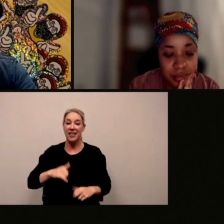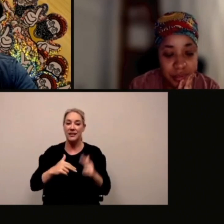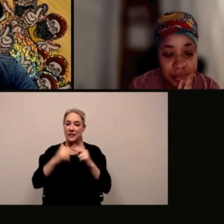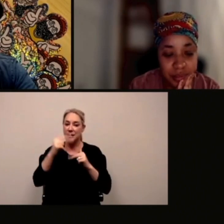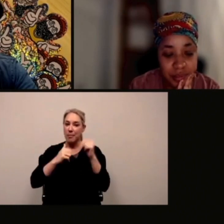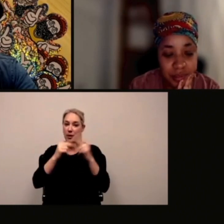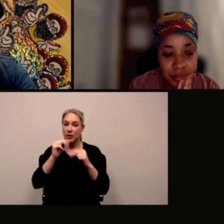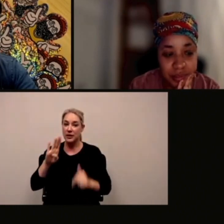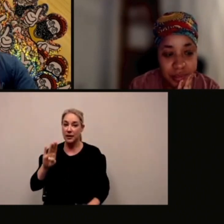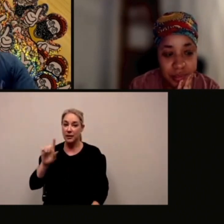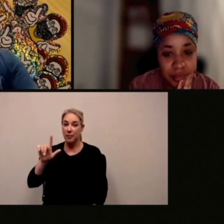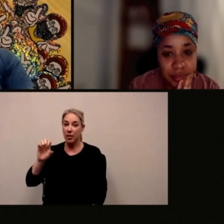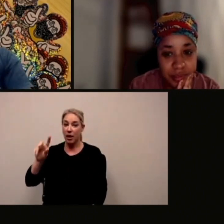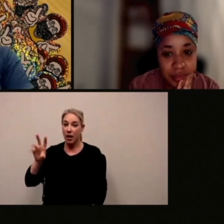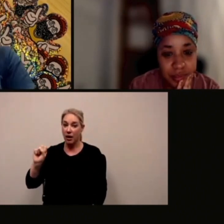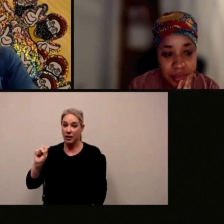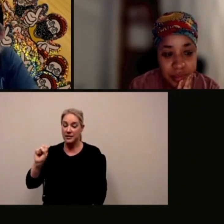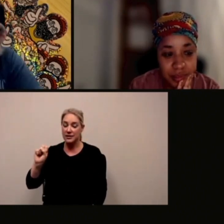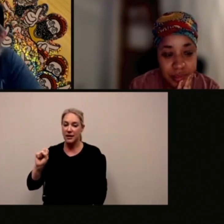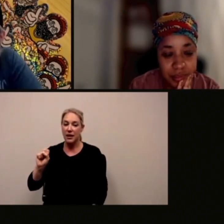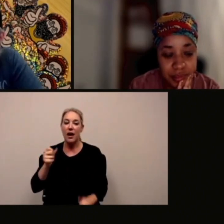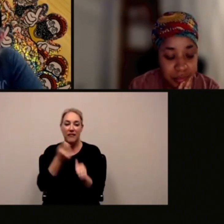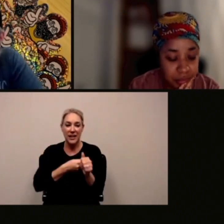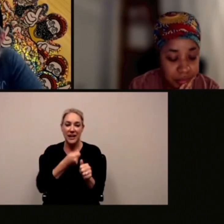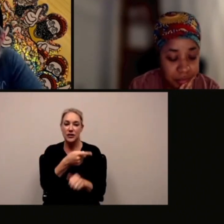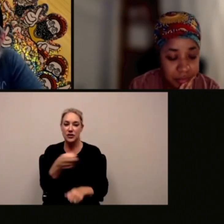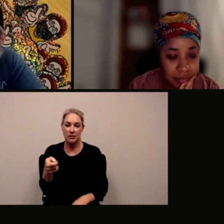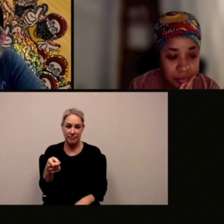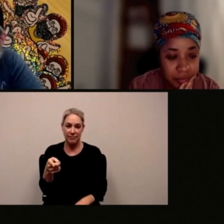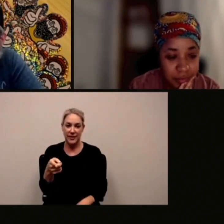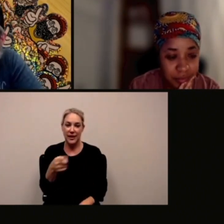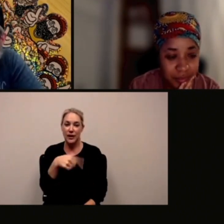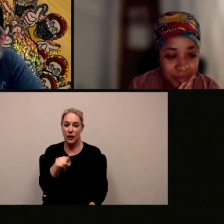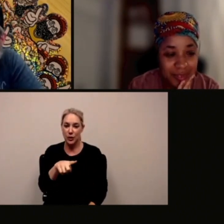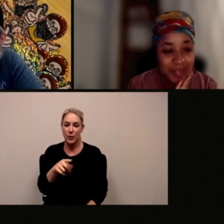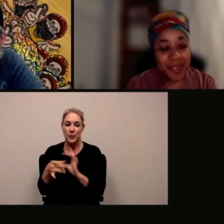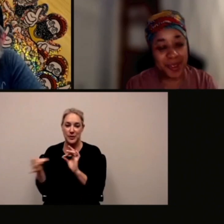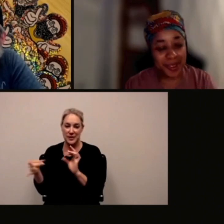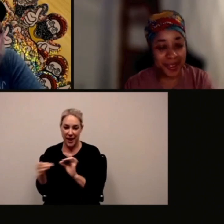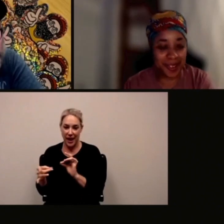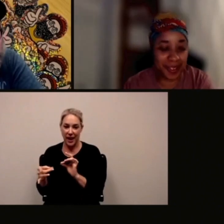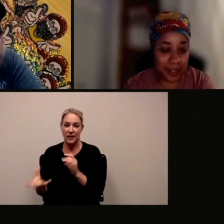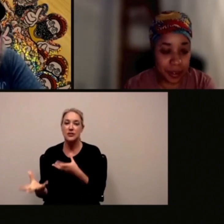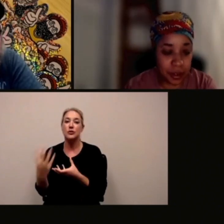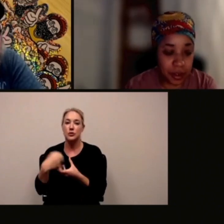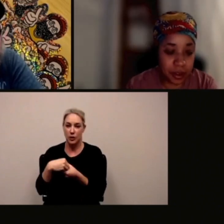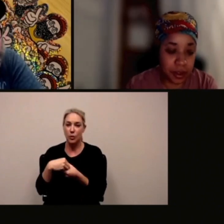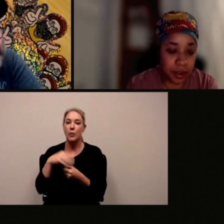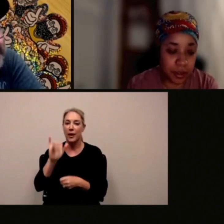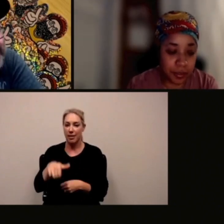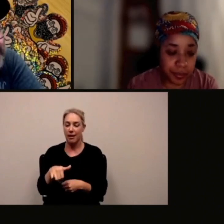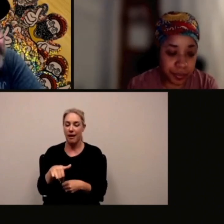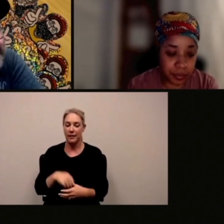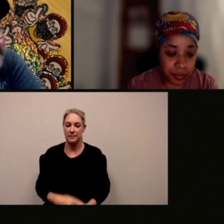each said. So excellent, excellent, excellent. Just wanted to throw that little tidbit in.